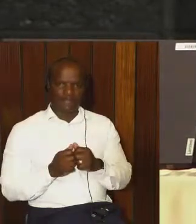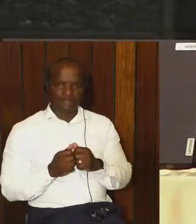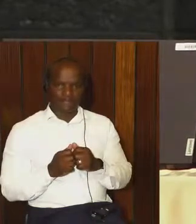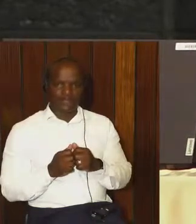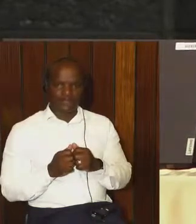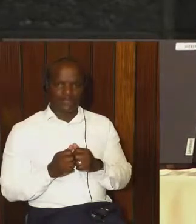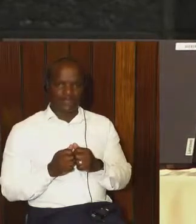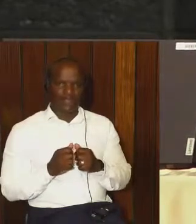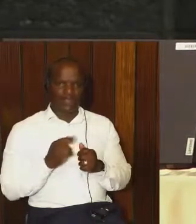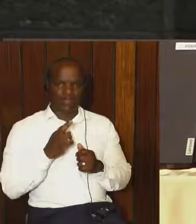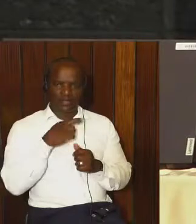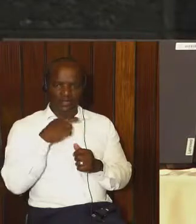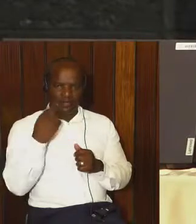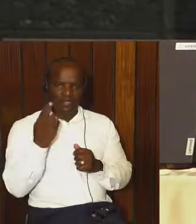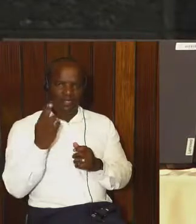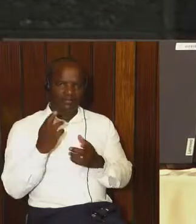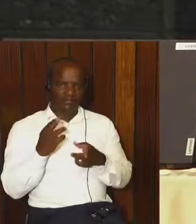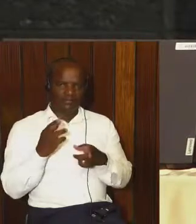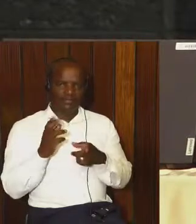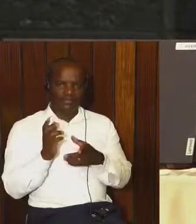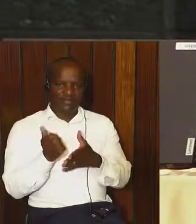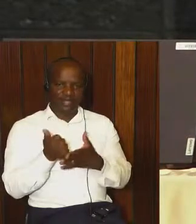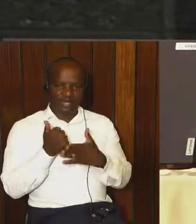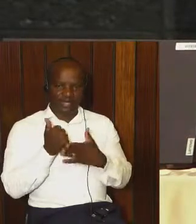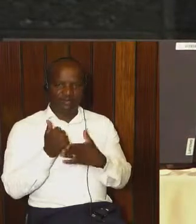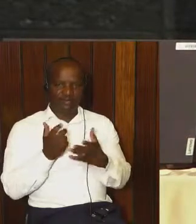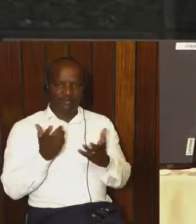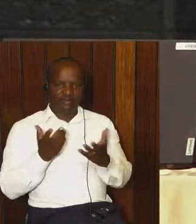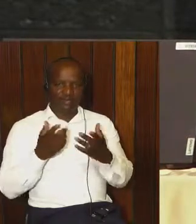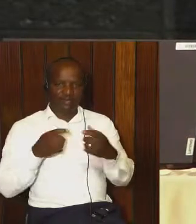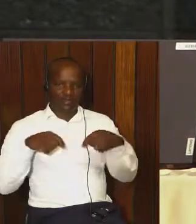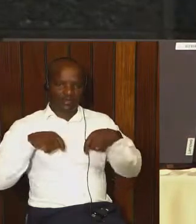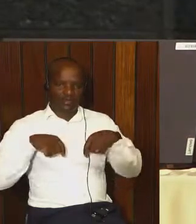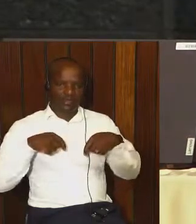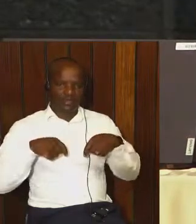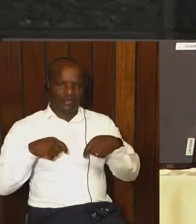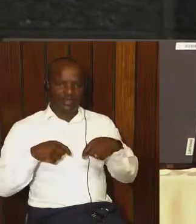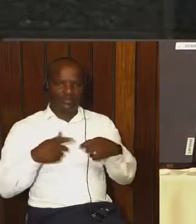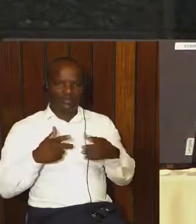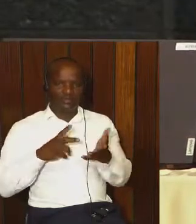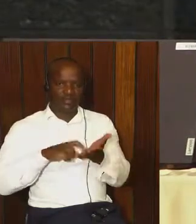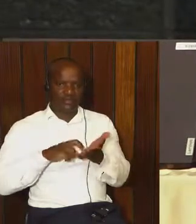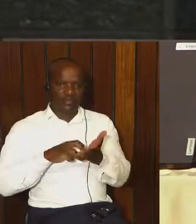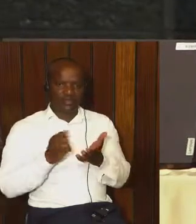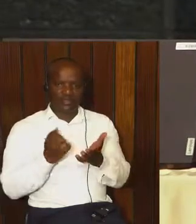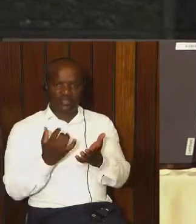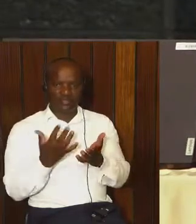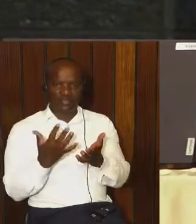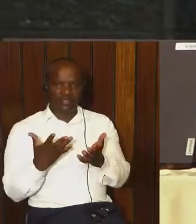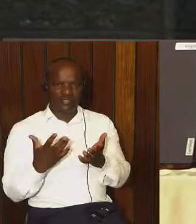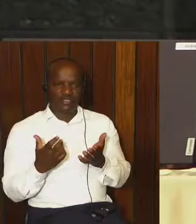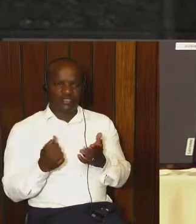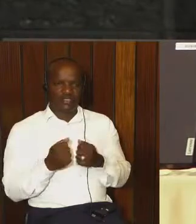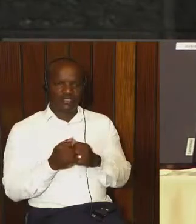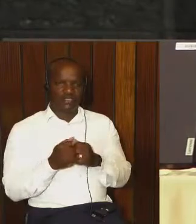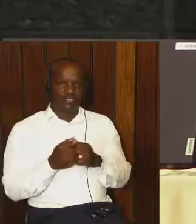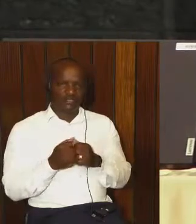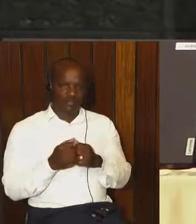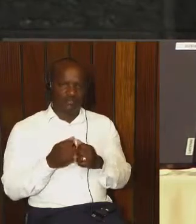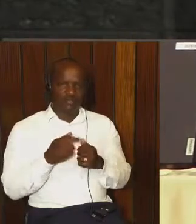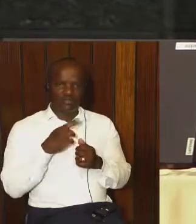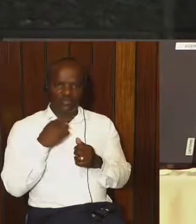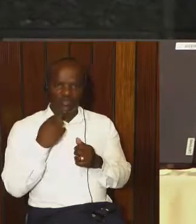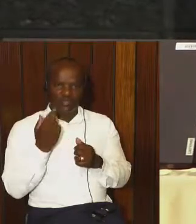really helped in terms of getting where we are able to say we need how much, what do we really